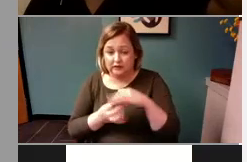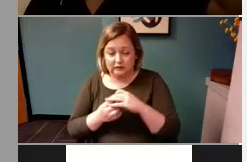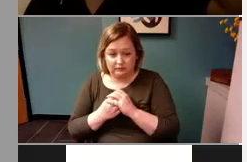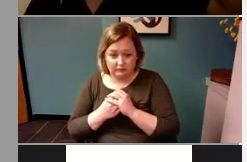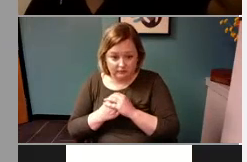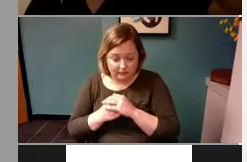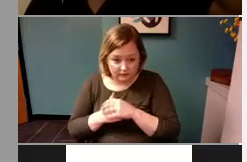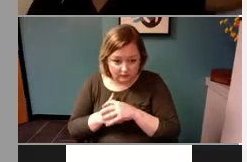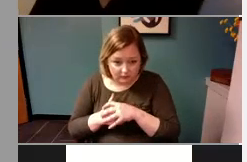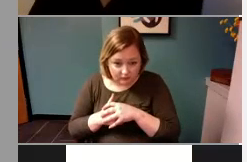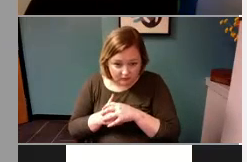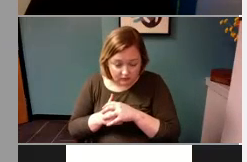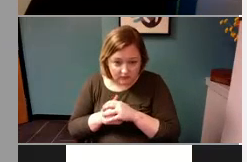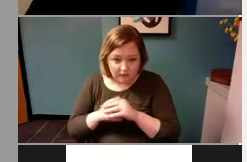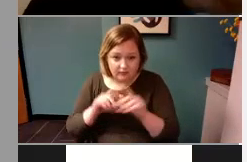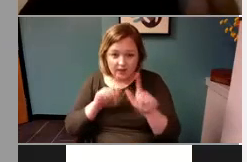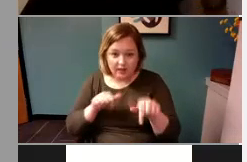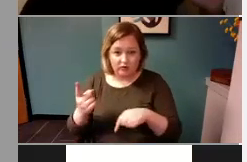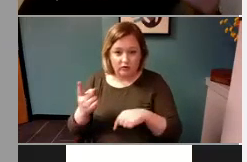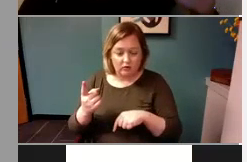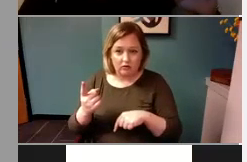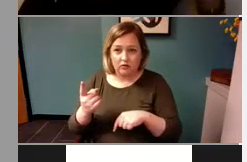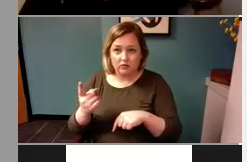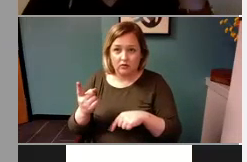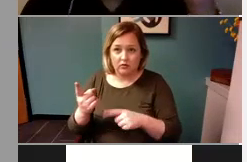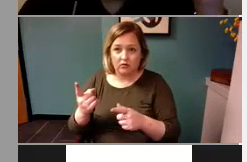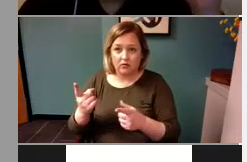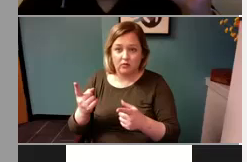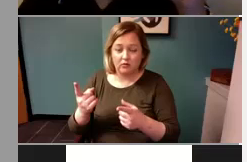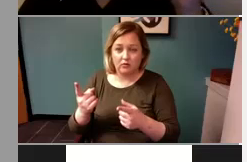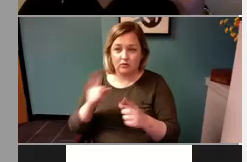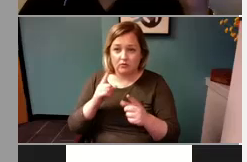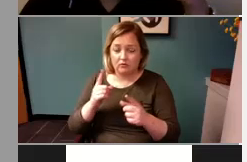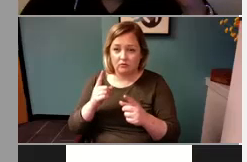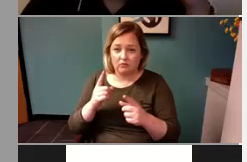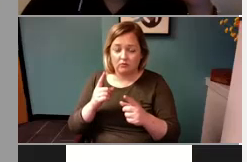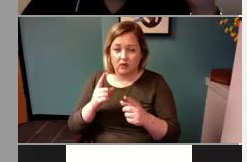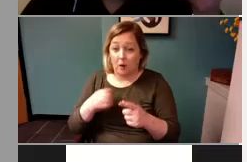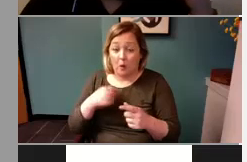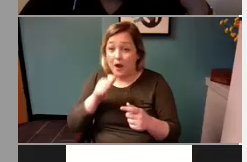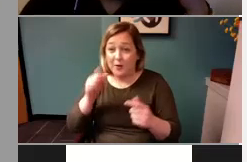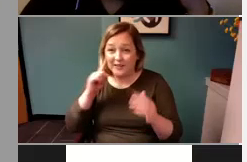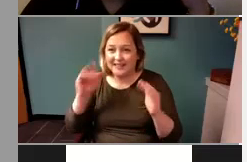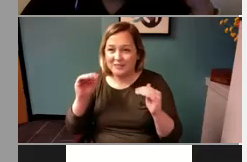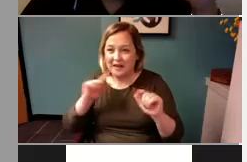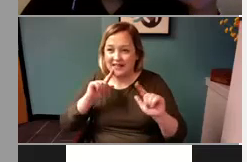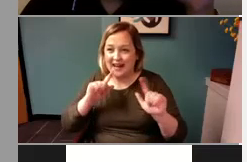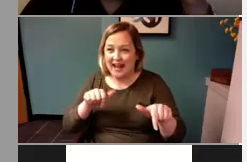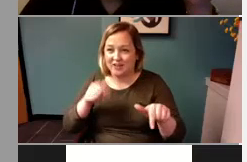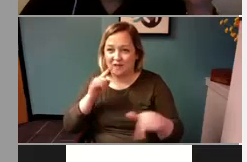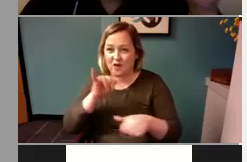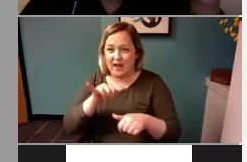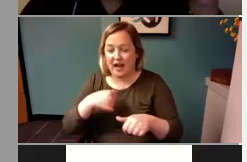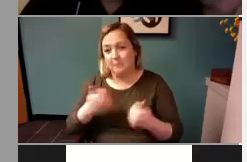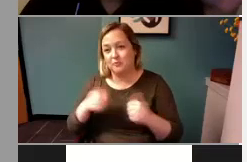yes, Aman, I was not expecting an answer from this, but I was trying to give a point for this particular thing.